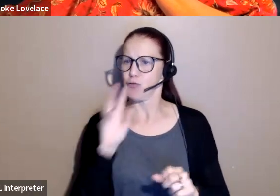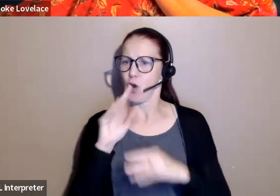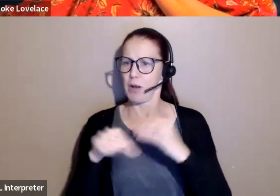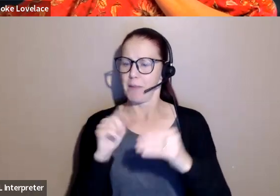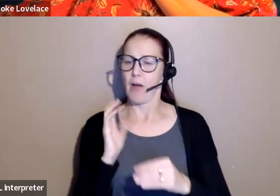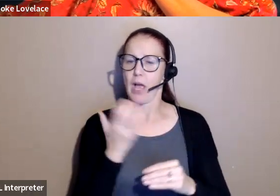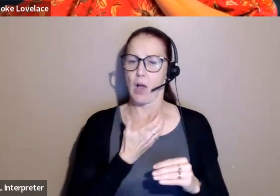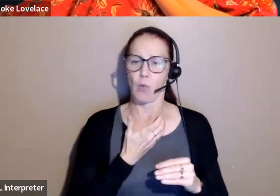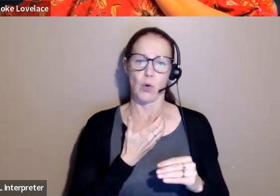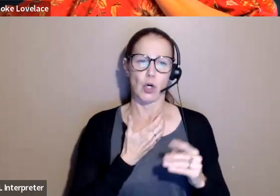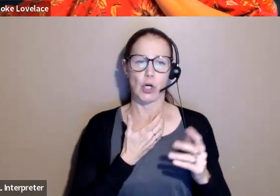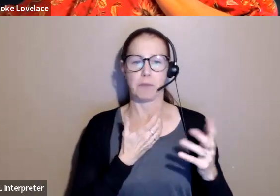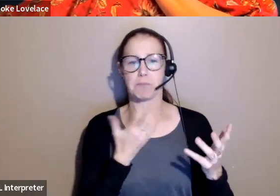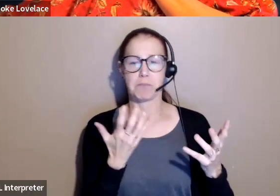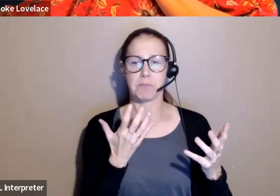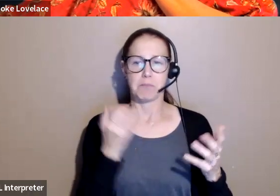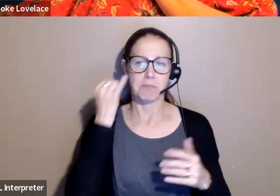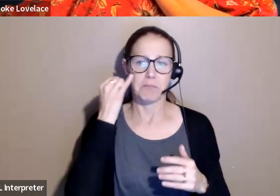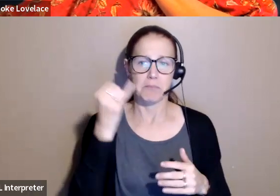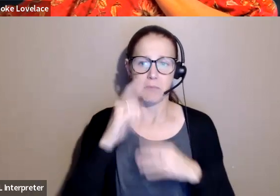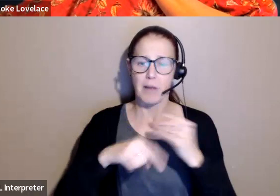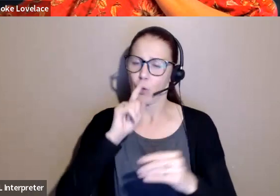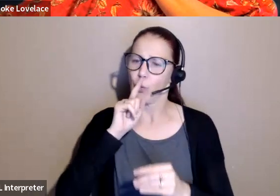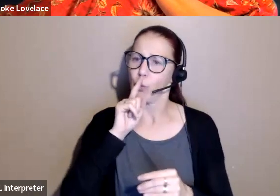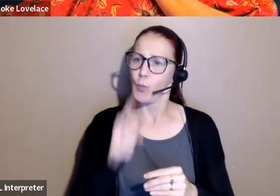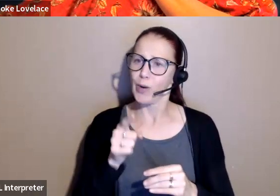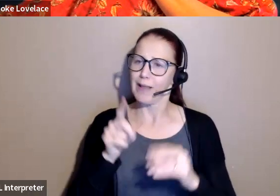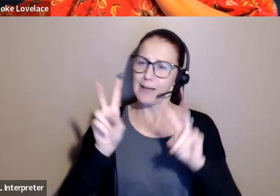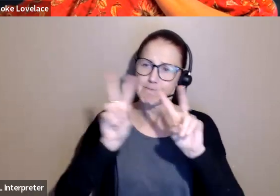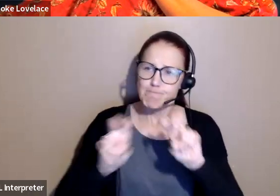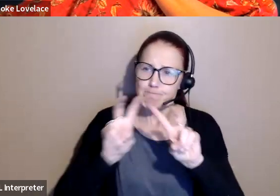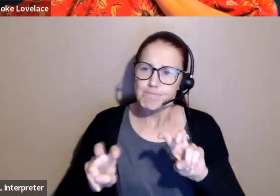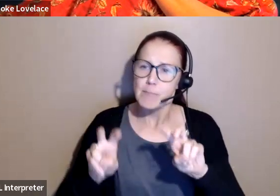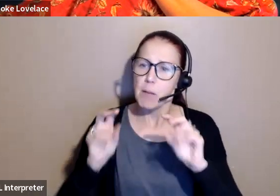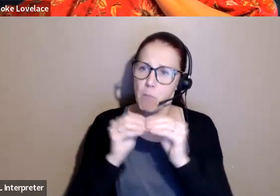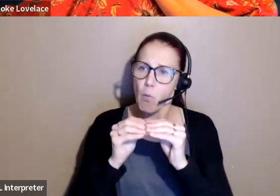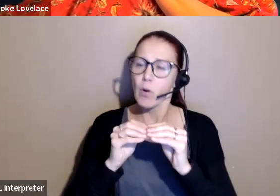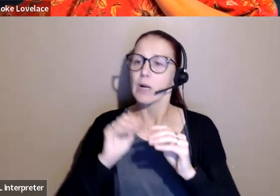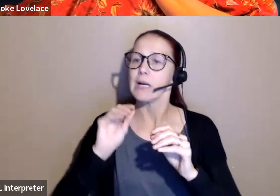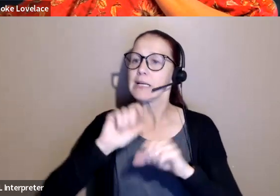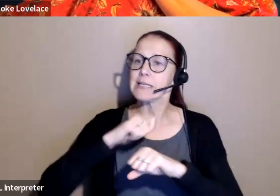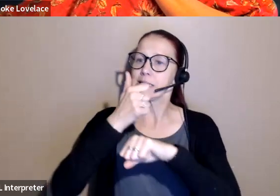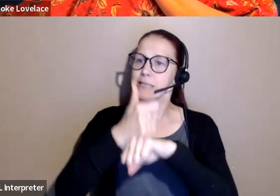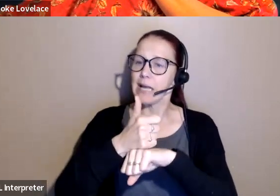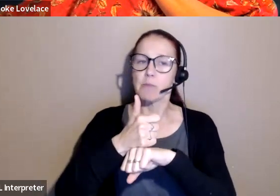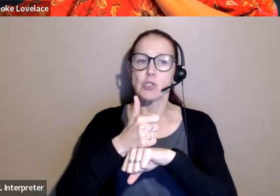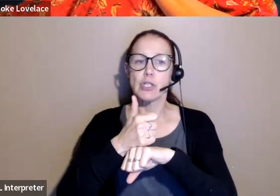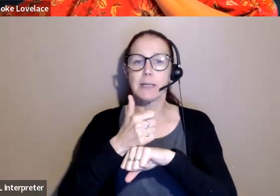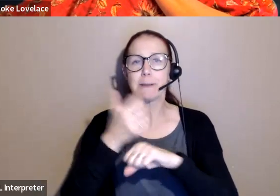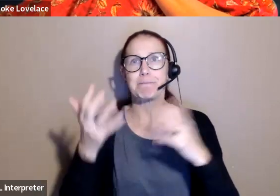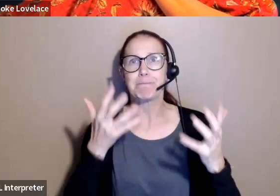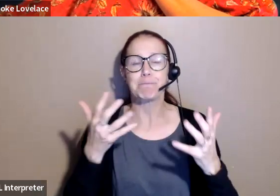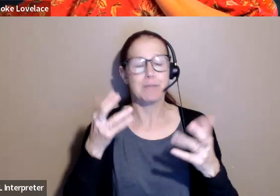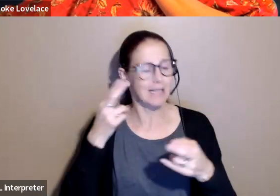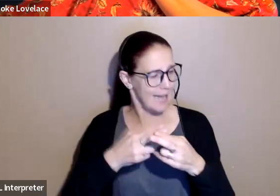of notion about really kind of looking into establishing those oh god, I always forget the